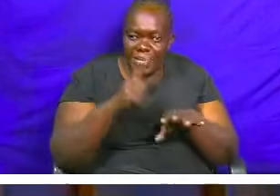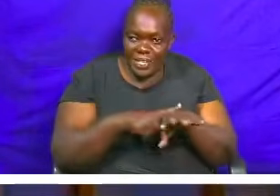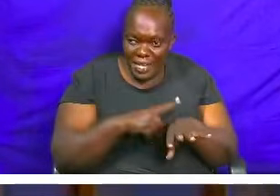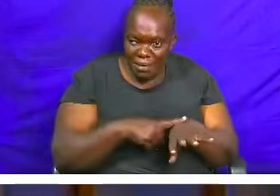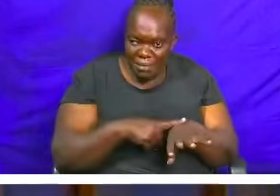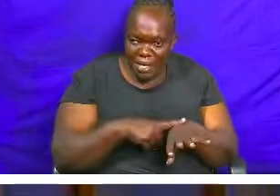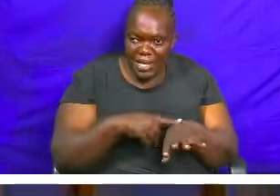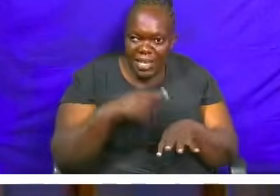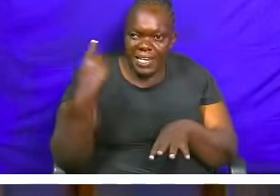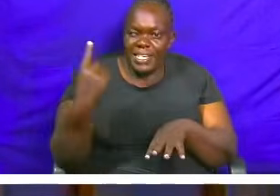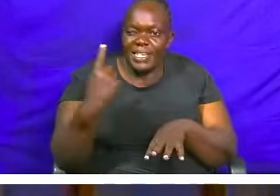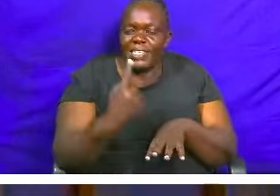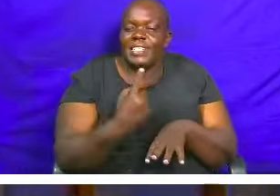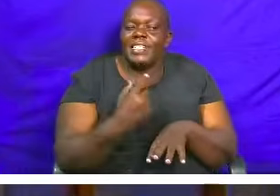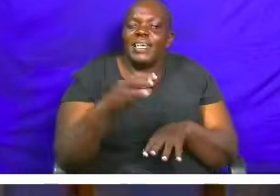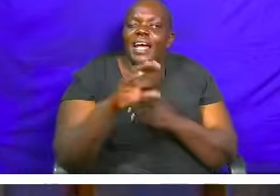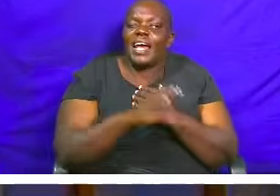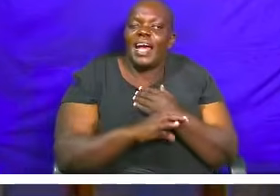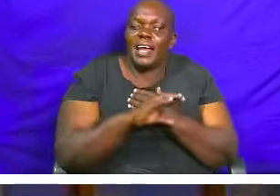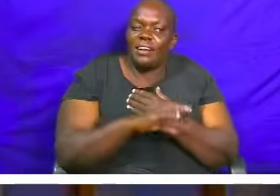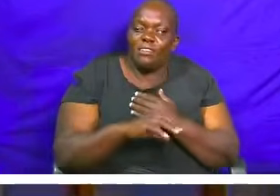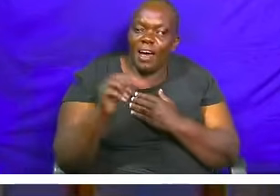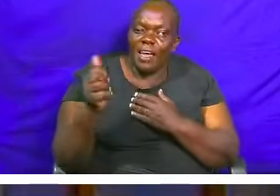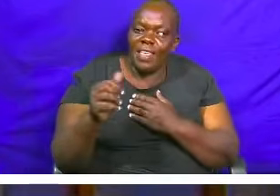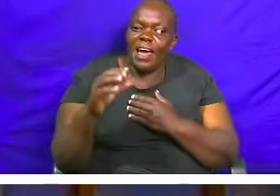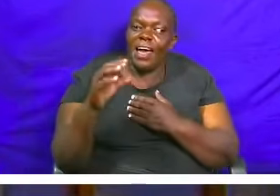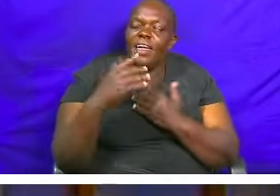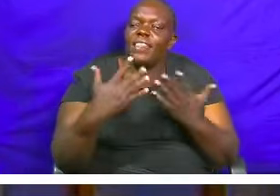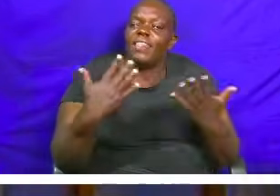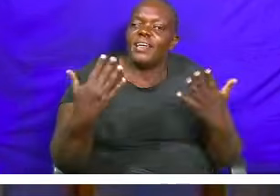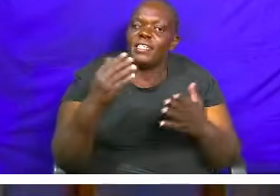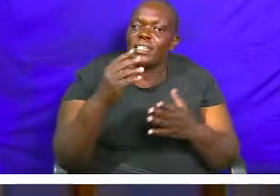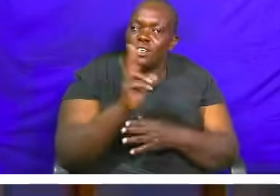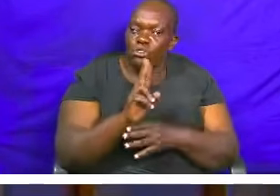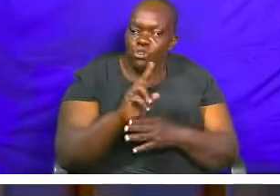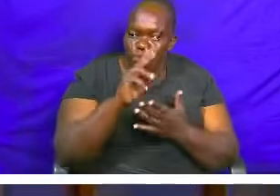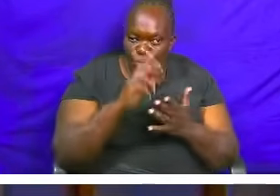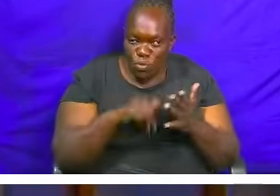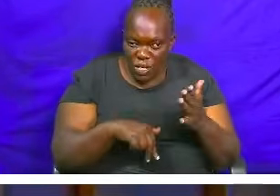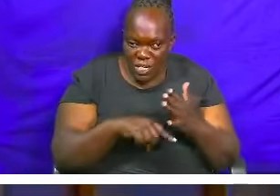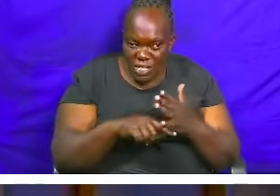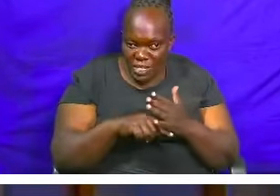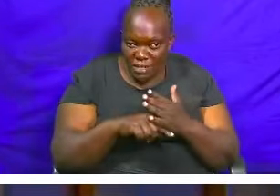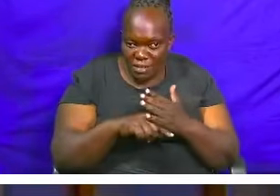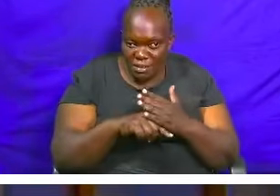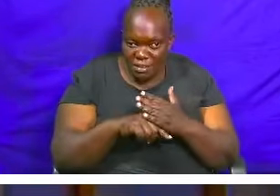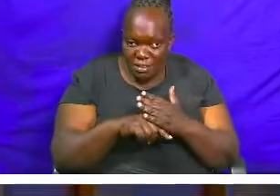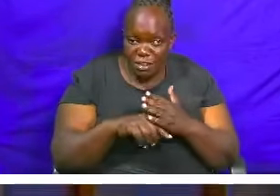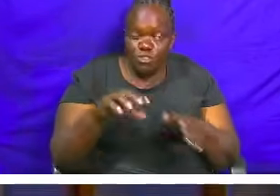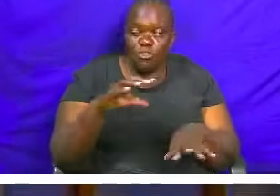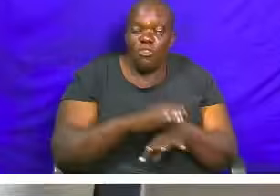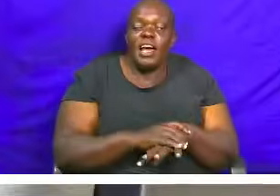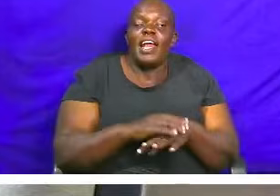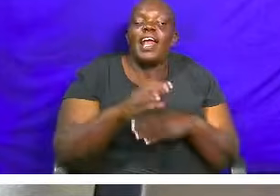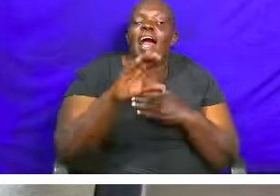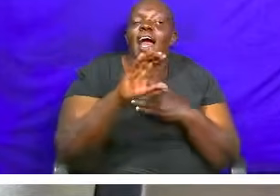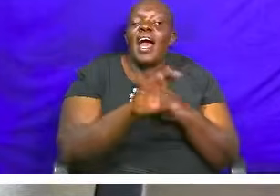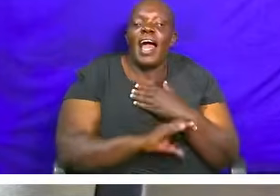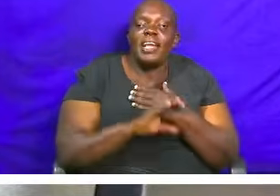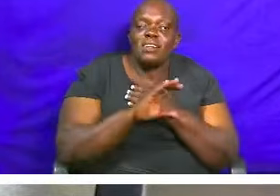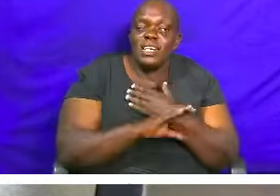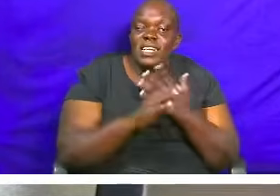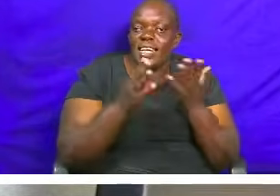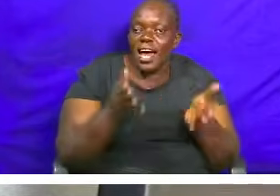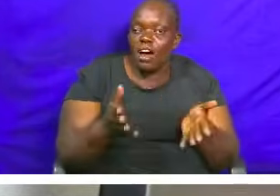these countries, some of them are pricing product using previous 2 months. Okay. So you find a country is